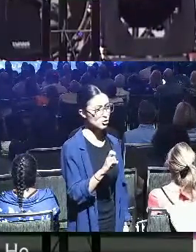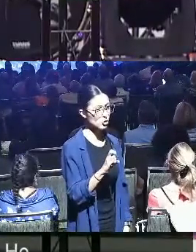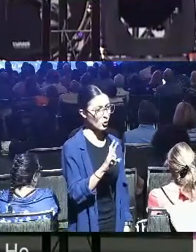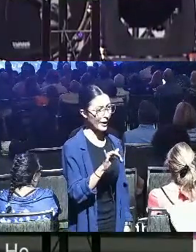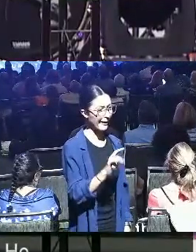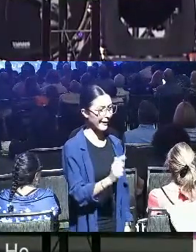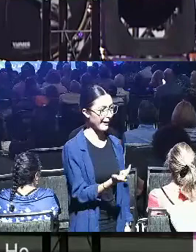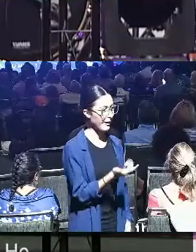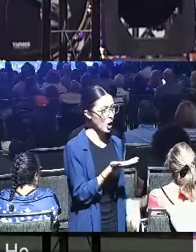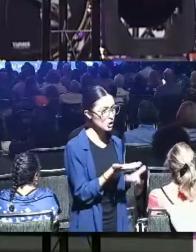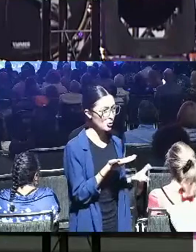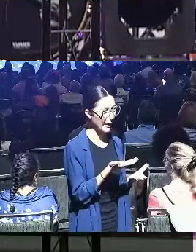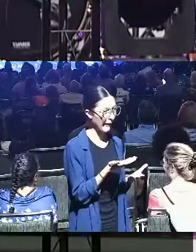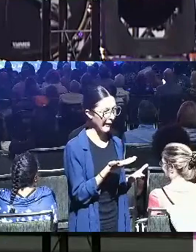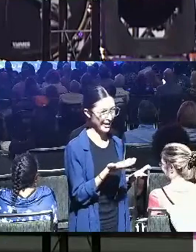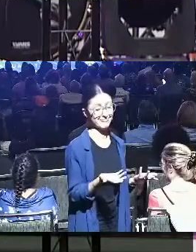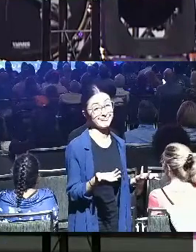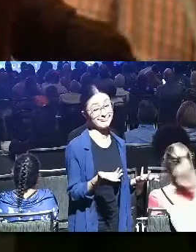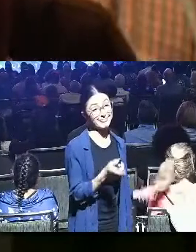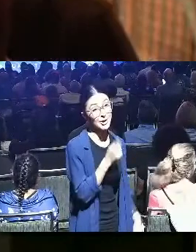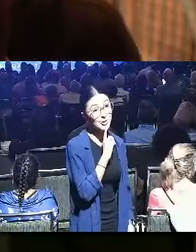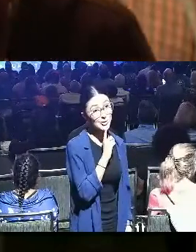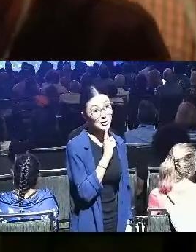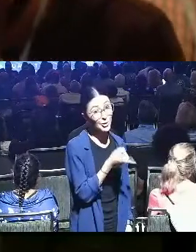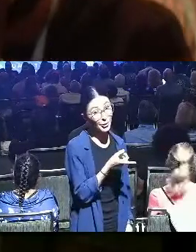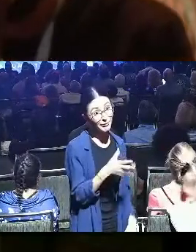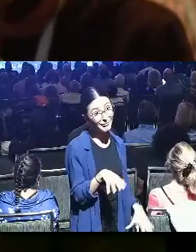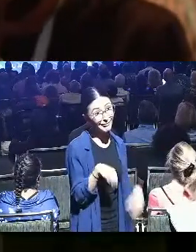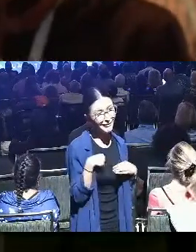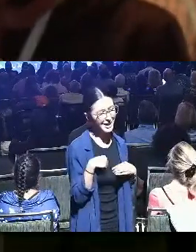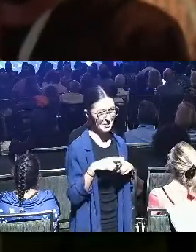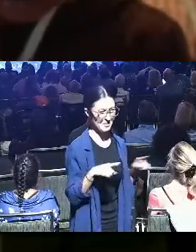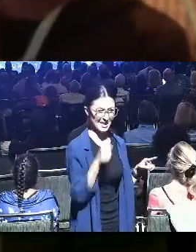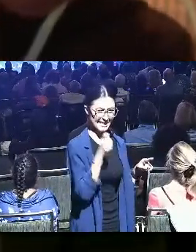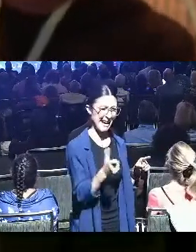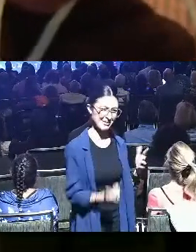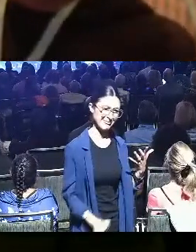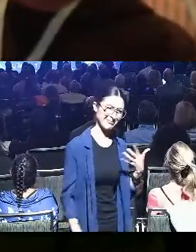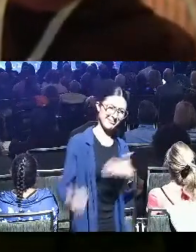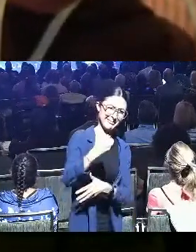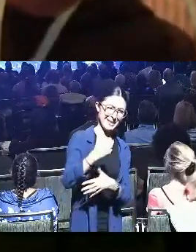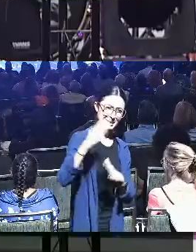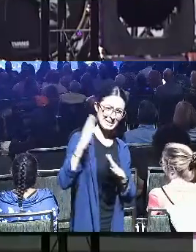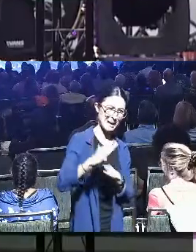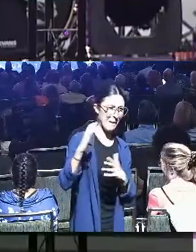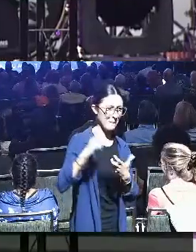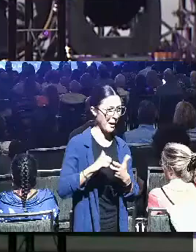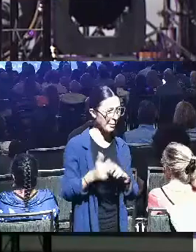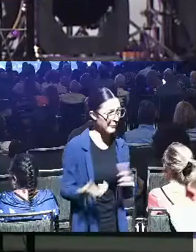Which is true. But it wasn't in the top 100, let me tell you that.